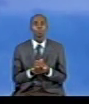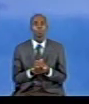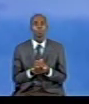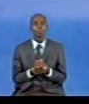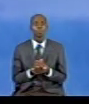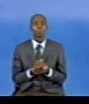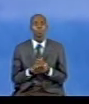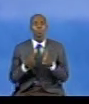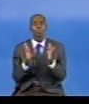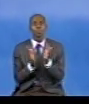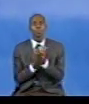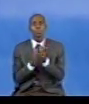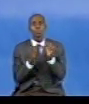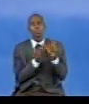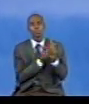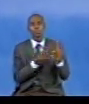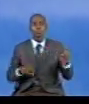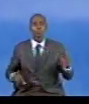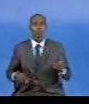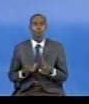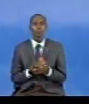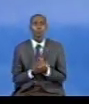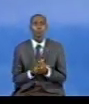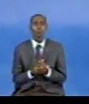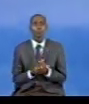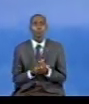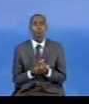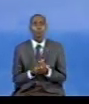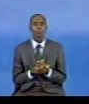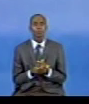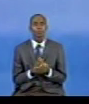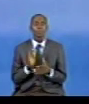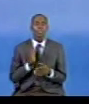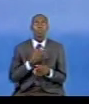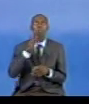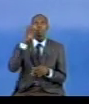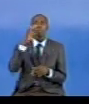Praise the Lord. Our God is good.